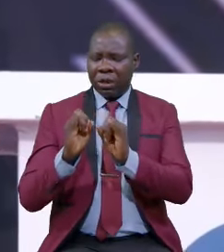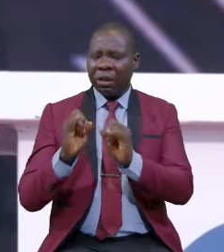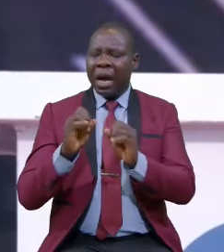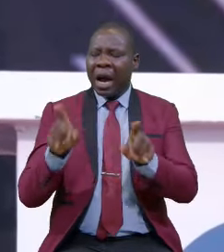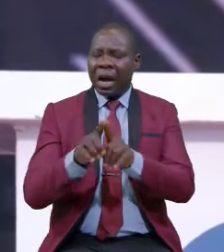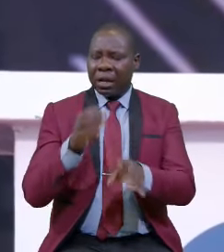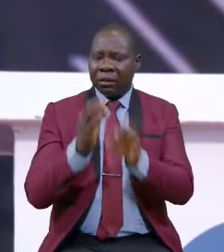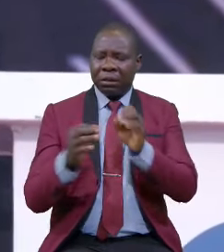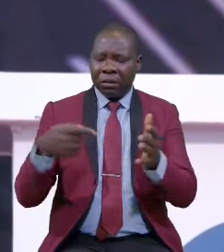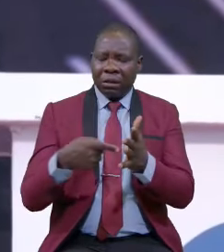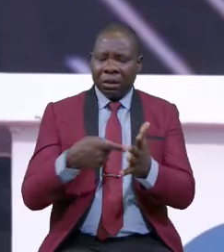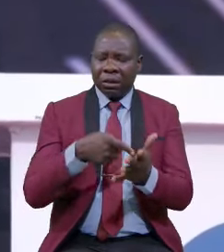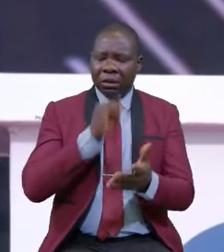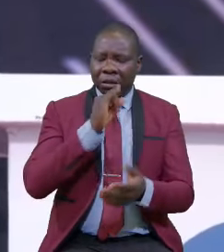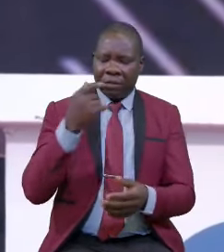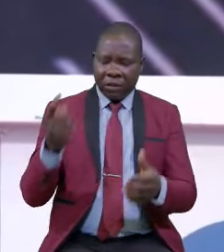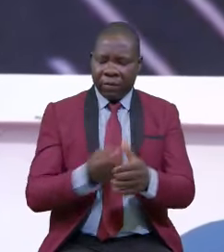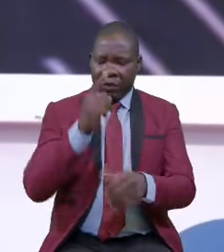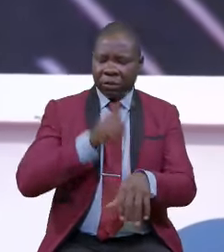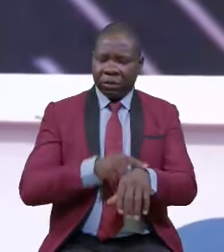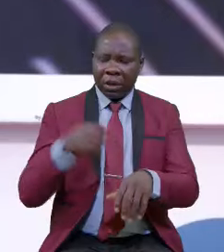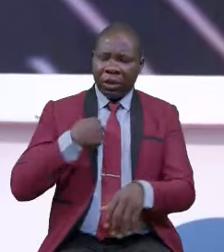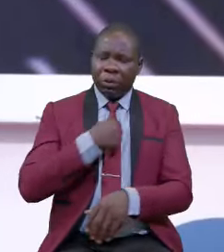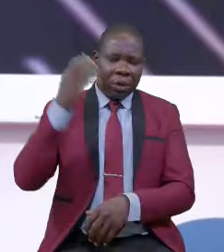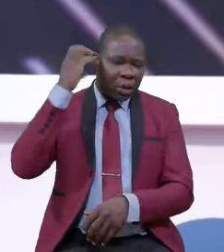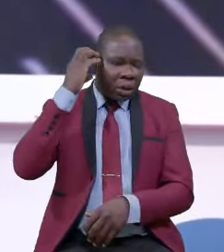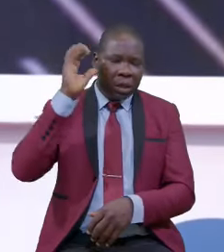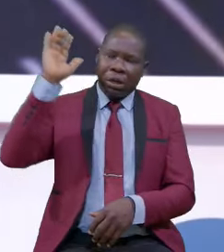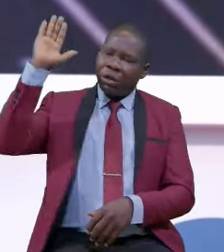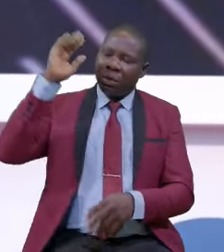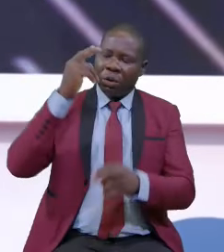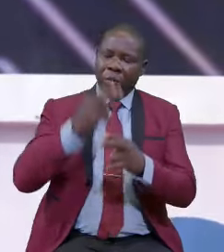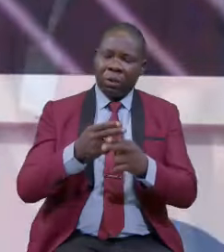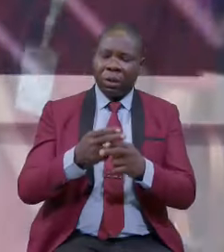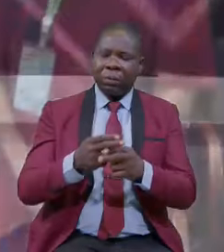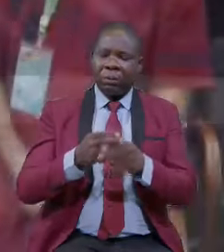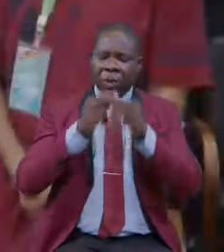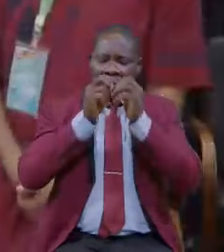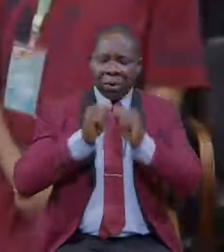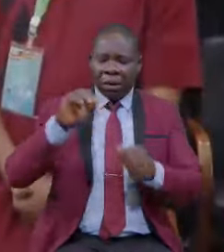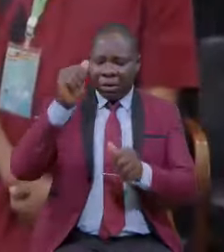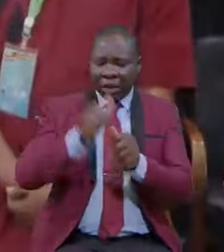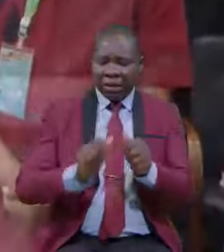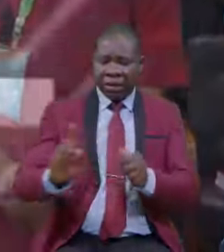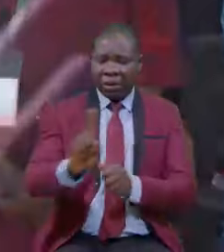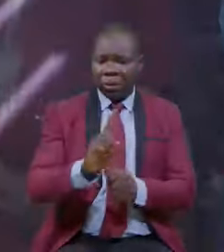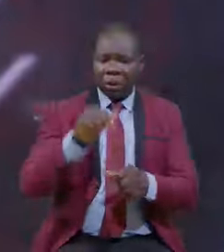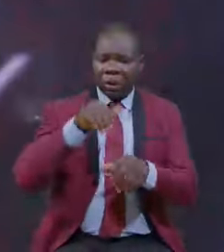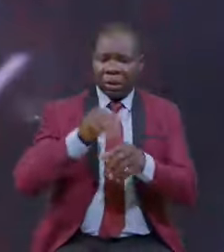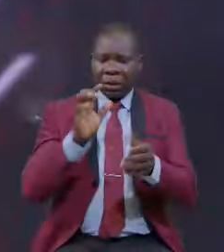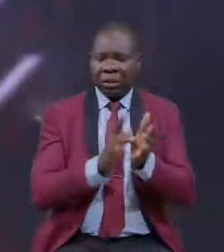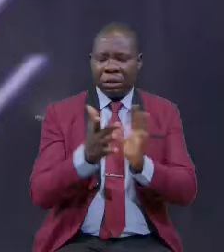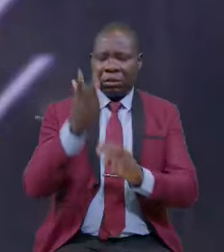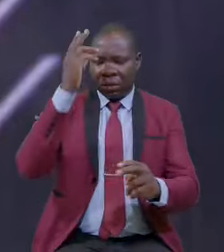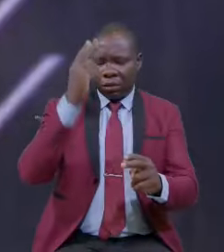and confirm your blessing upon every life in Jesus' name. Amen. Thank you, Lord, because we